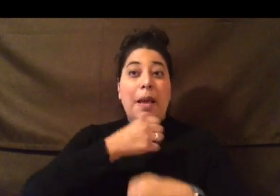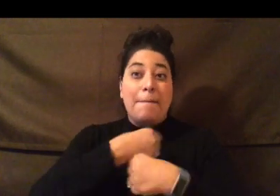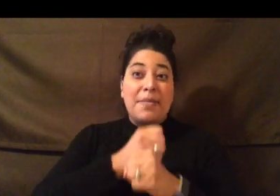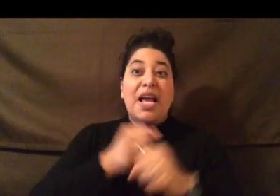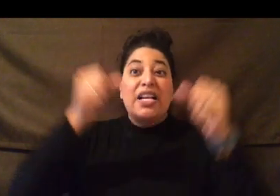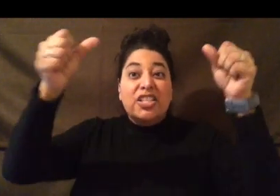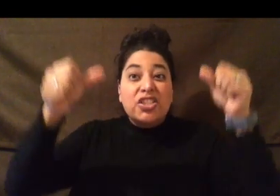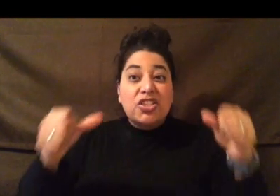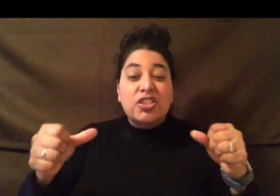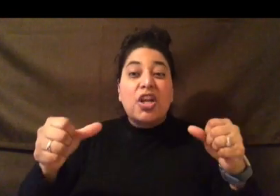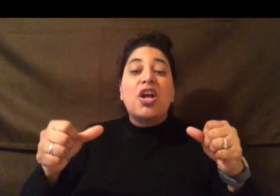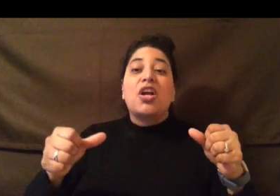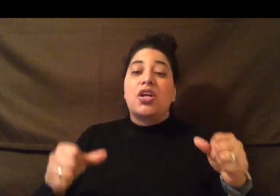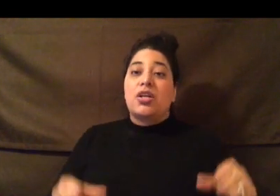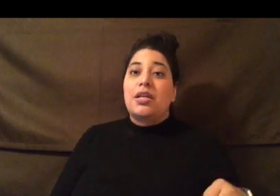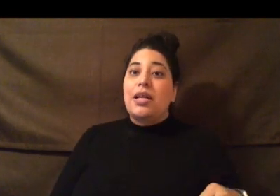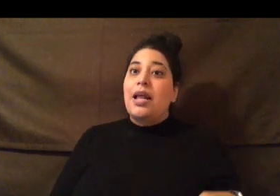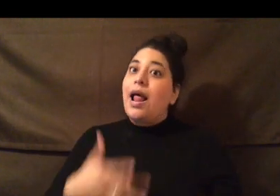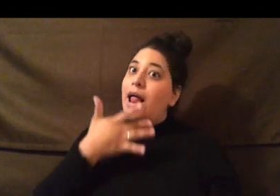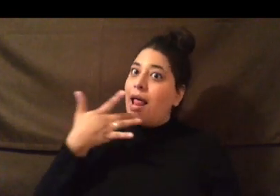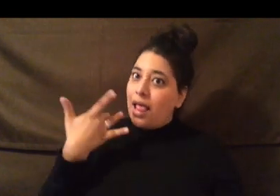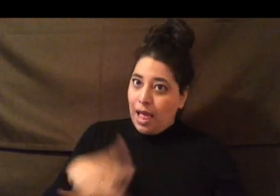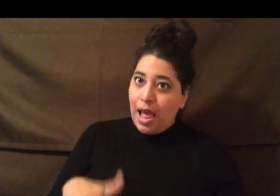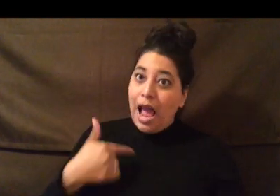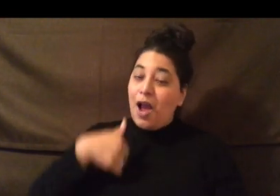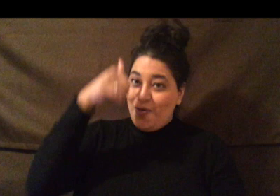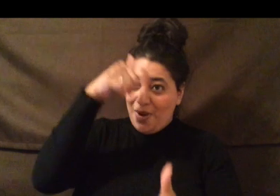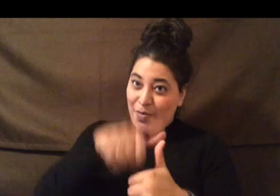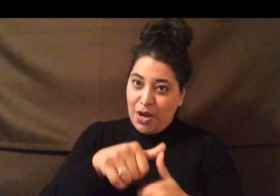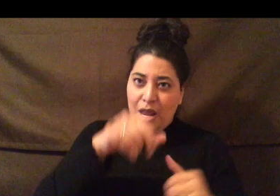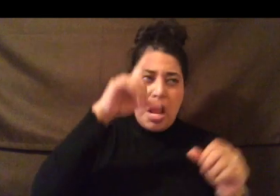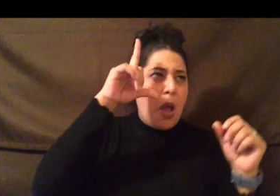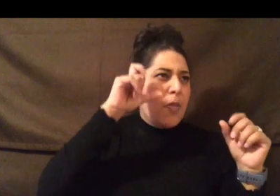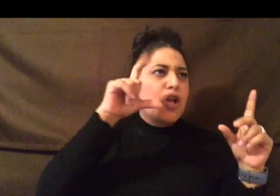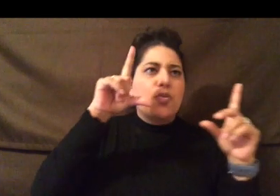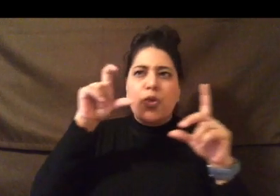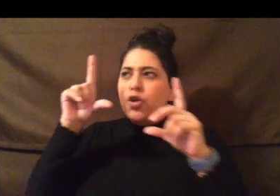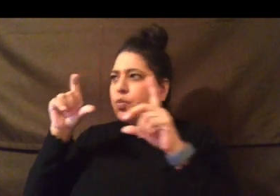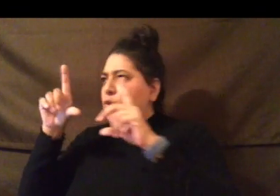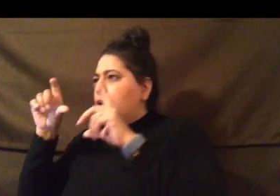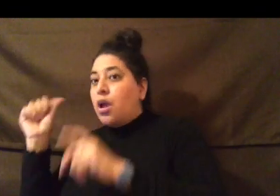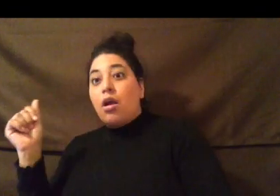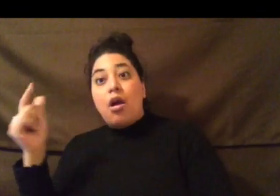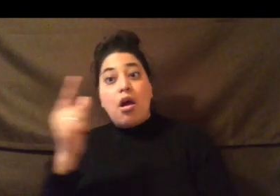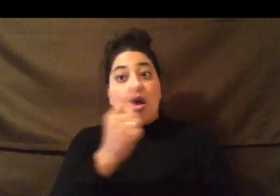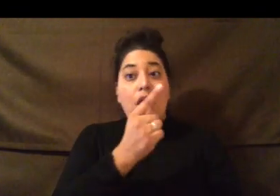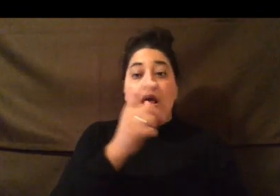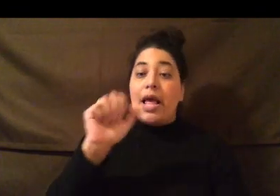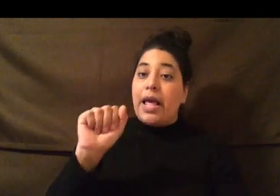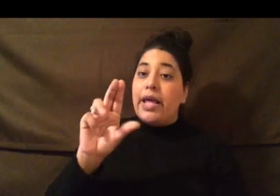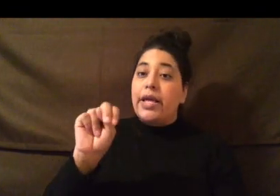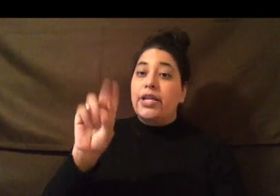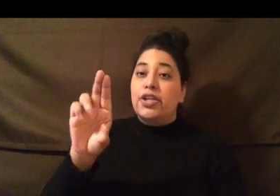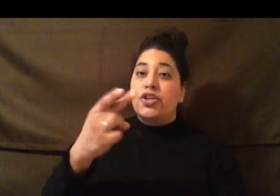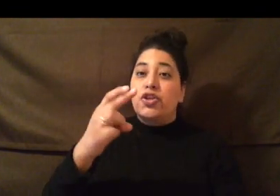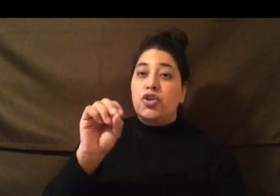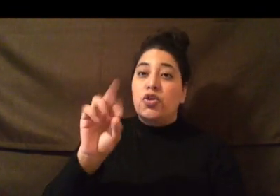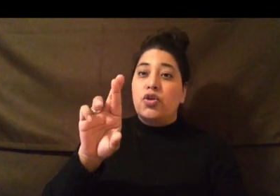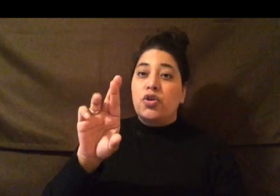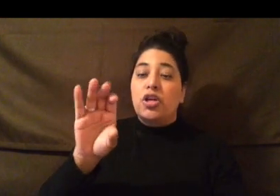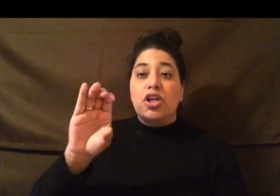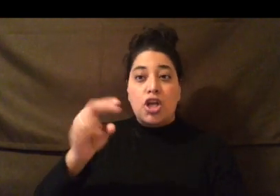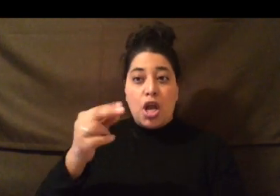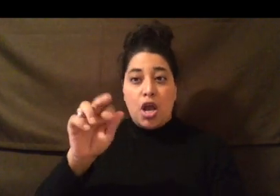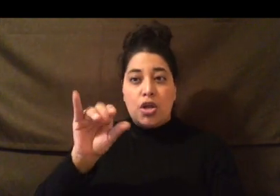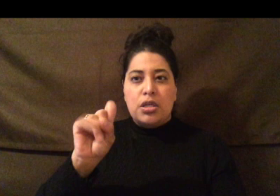hung on our wall with all the rest of our anchor charts. Now, luckily, Ms. Colabrese remembered to take pictures of all of our anchor charts when I got to go into that